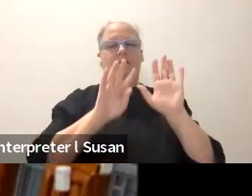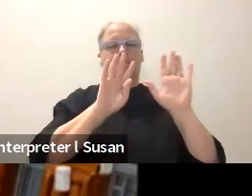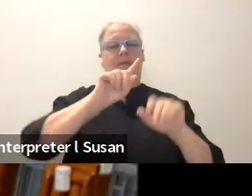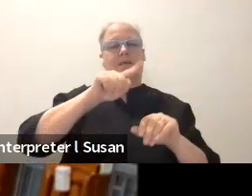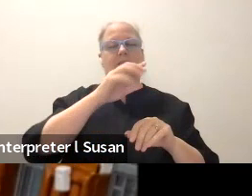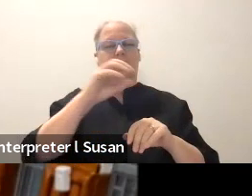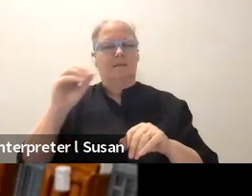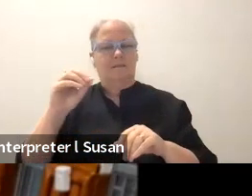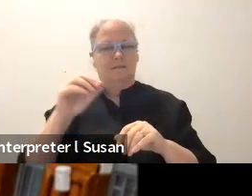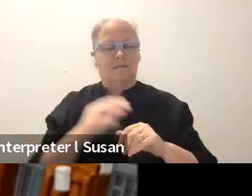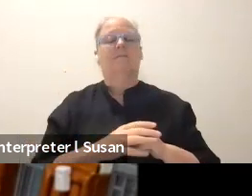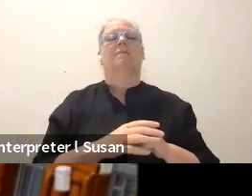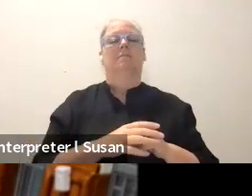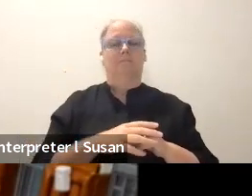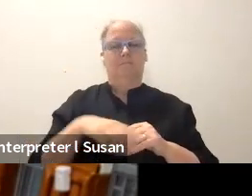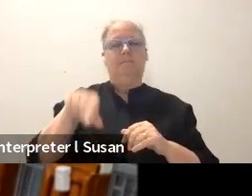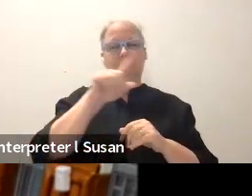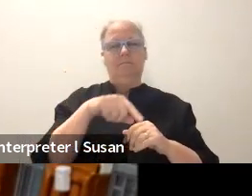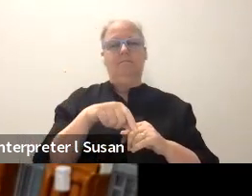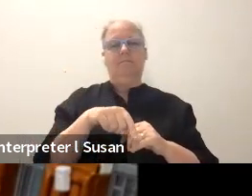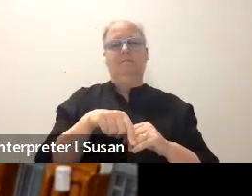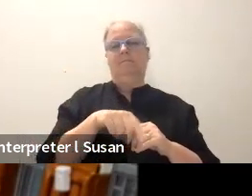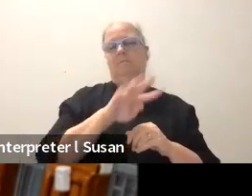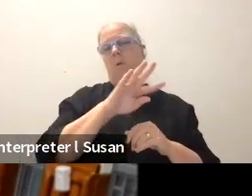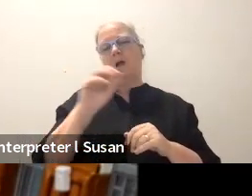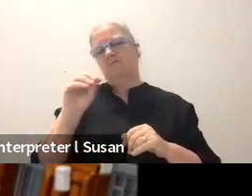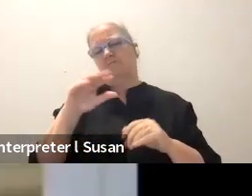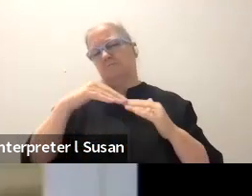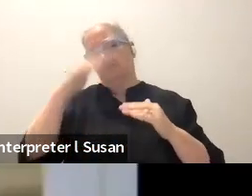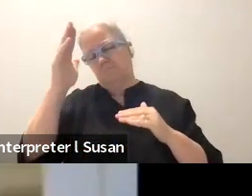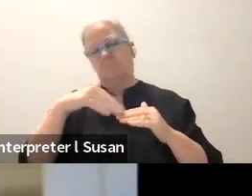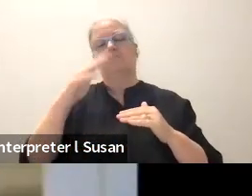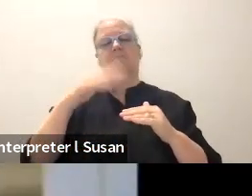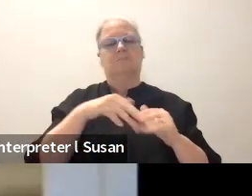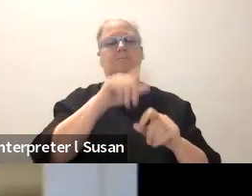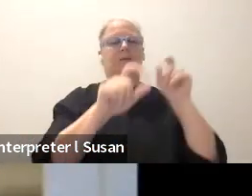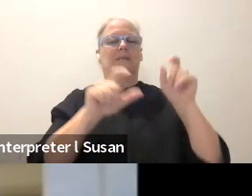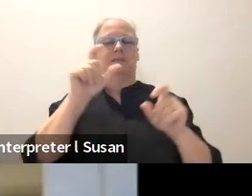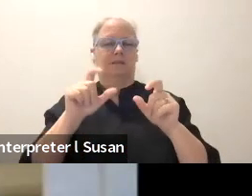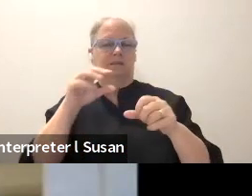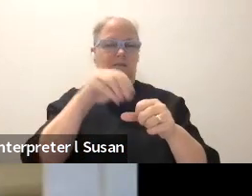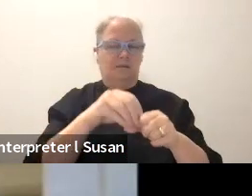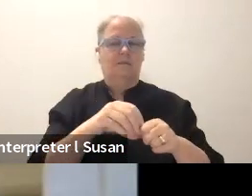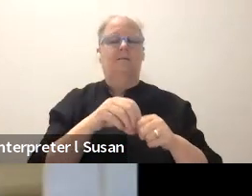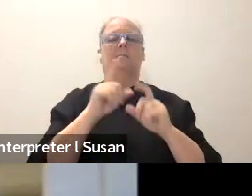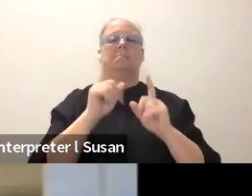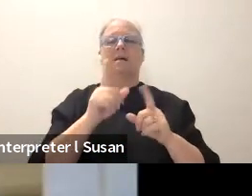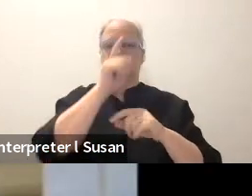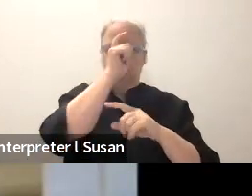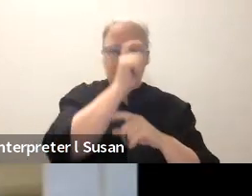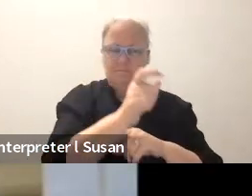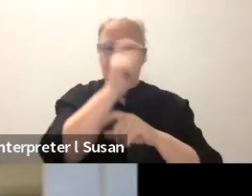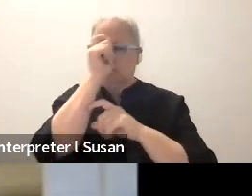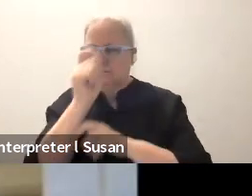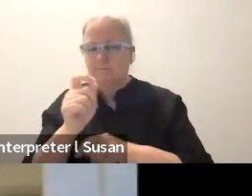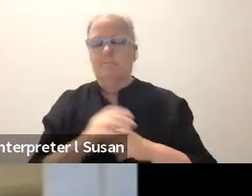9,584 recipients as of January 2022. The mutual respect for each other's space was not